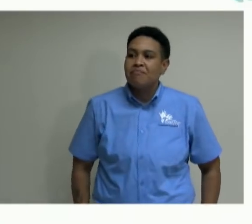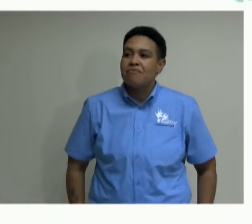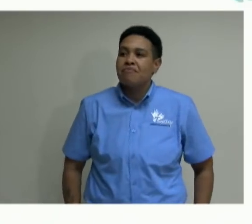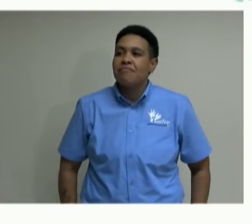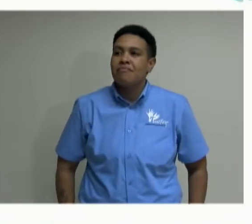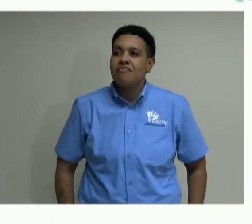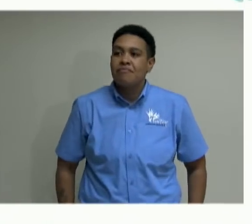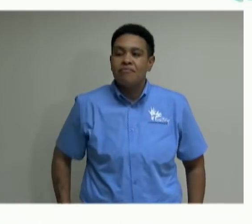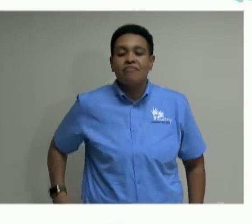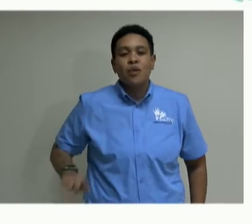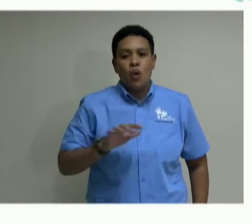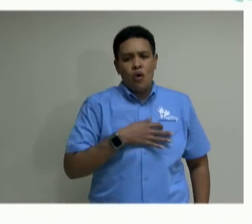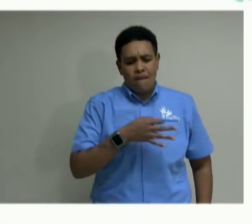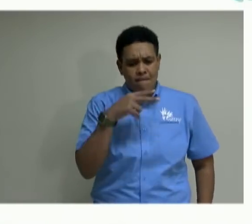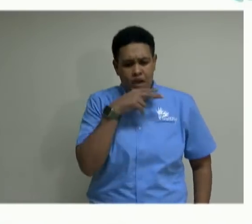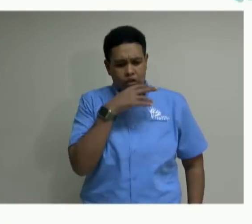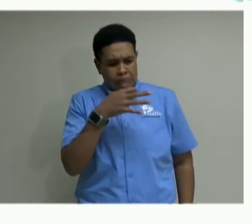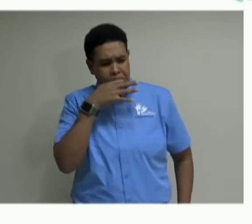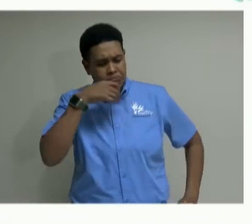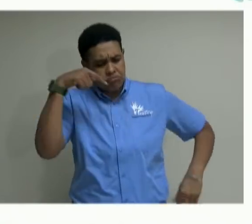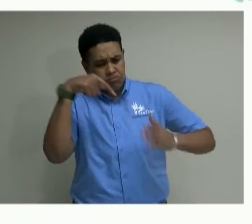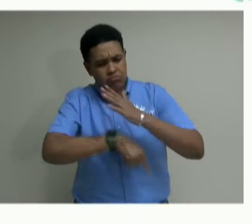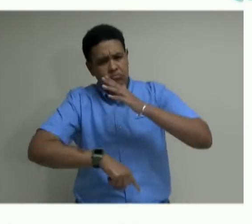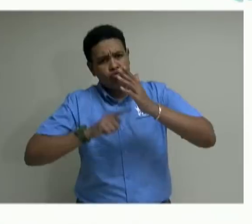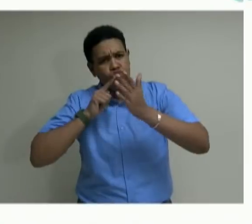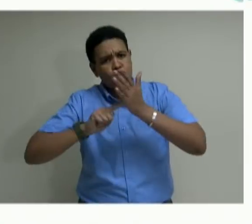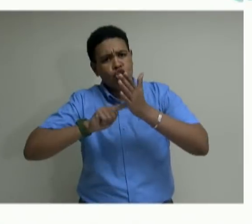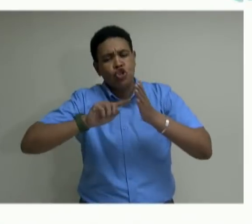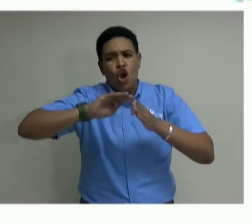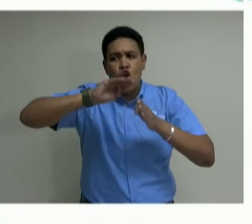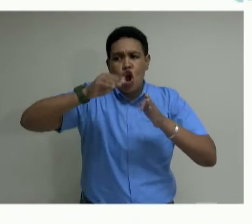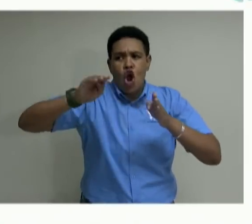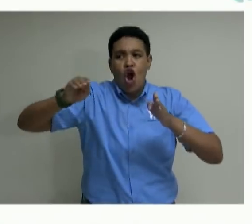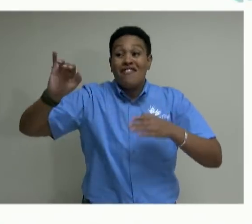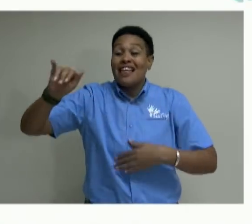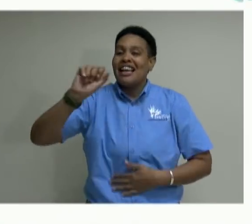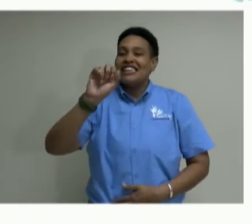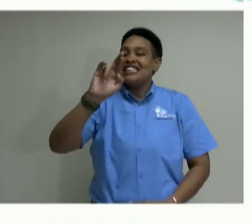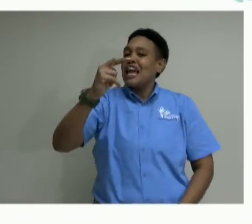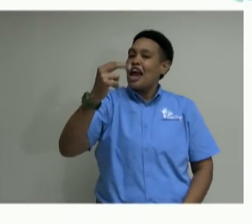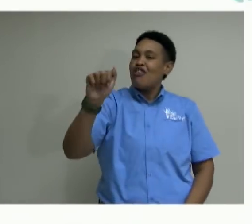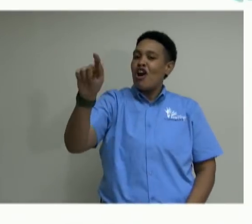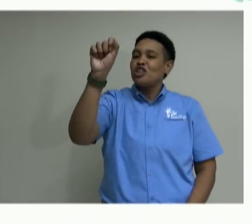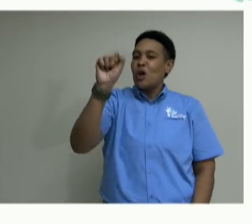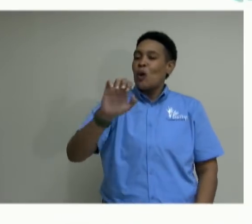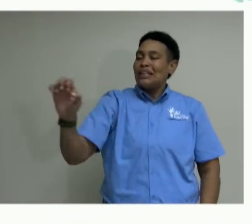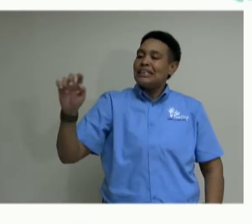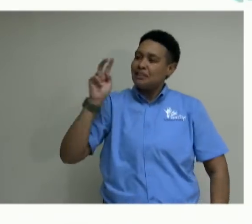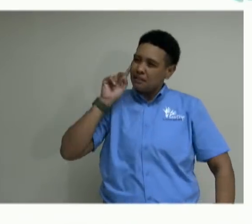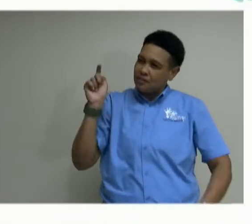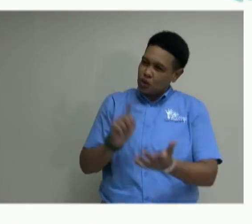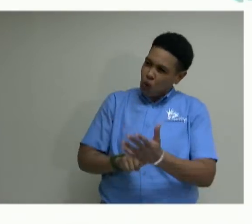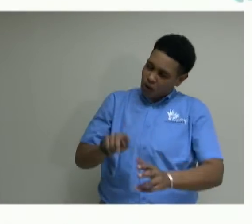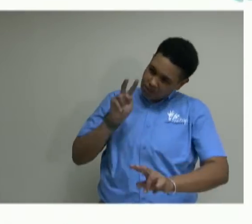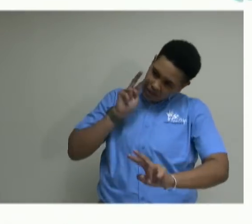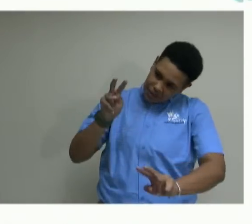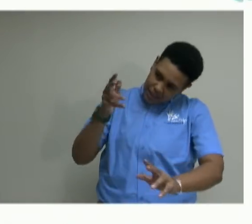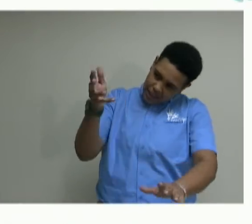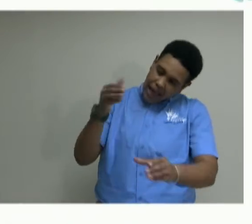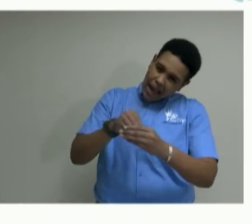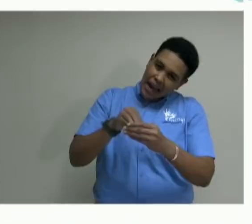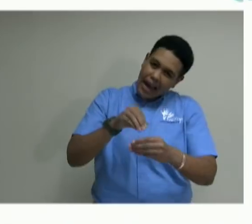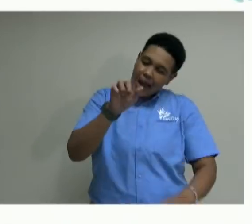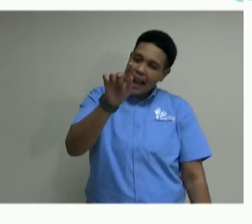curve, CMO was just showing you. So this is for Sarah, Southeast. So if we notice here